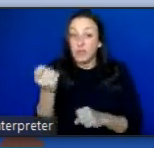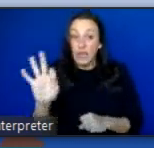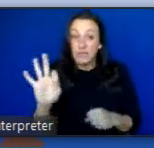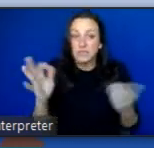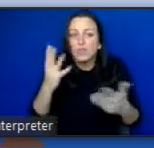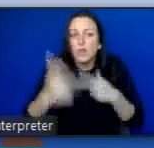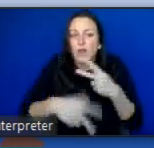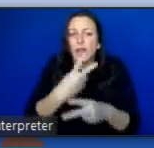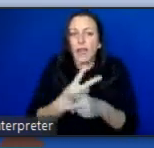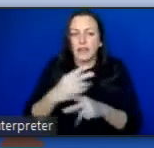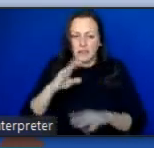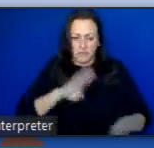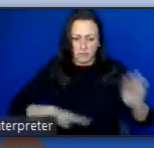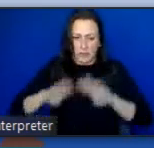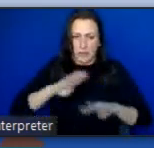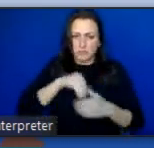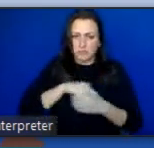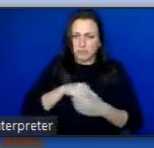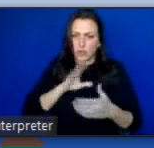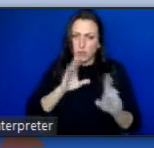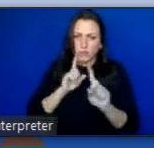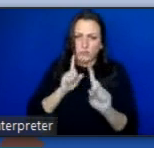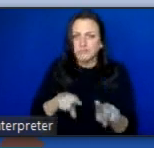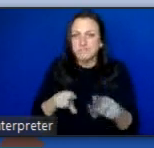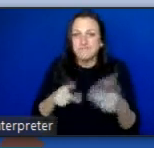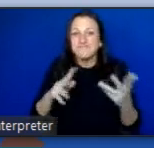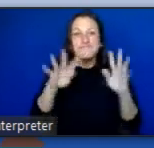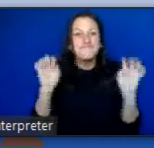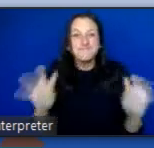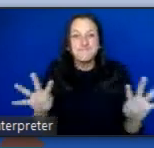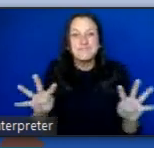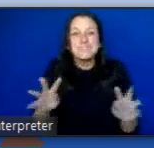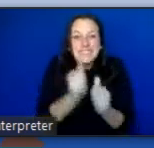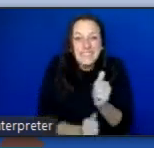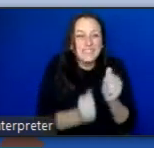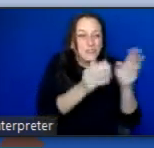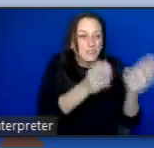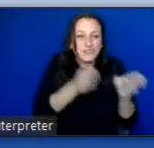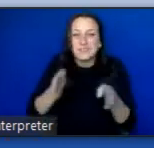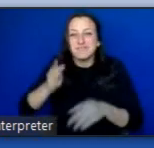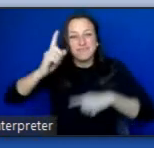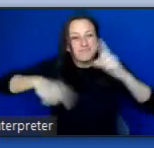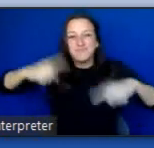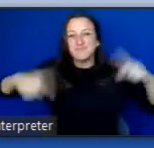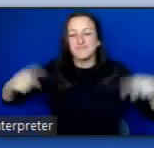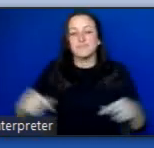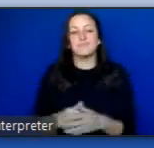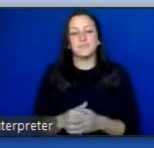biological response they're going to have. It's very individualized. Next slide.